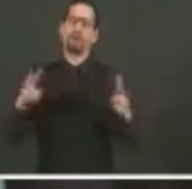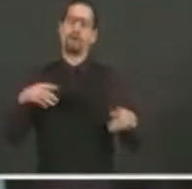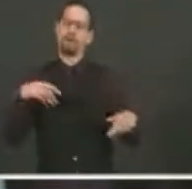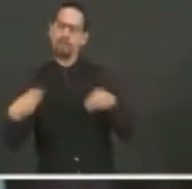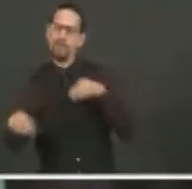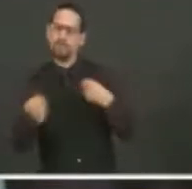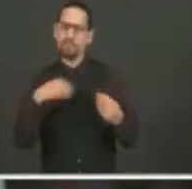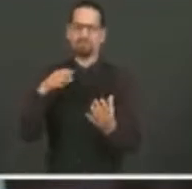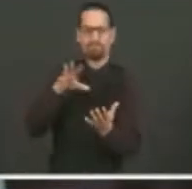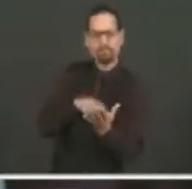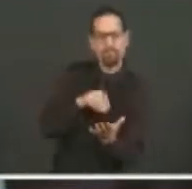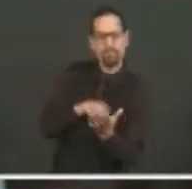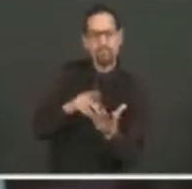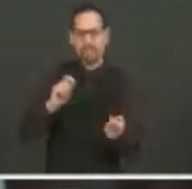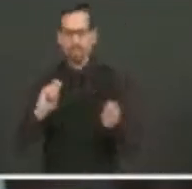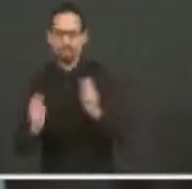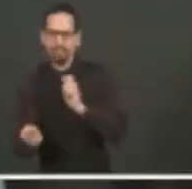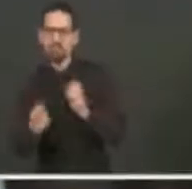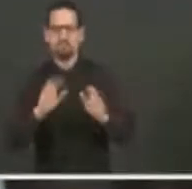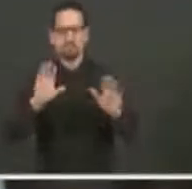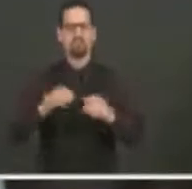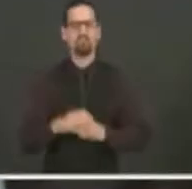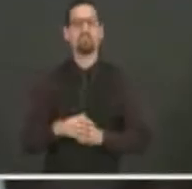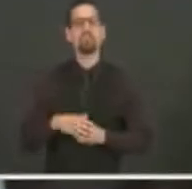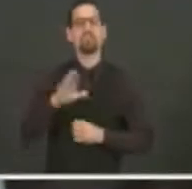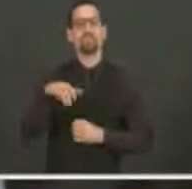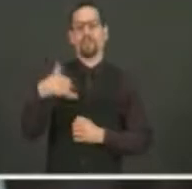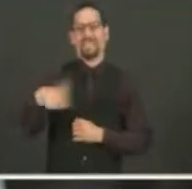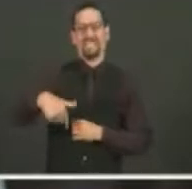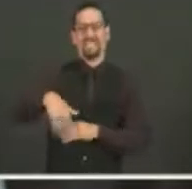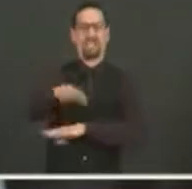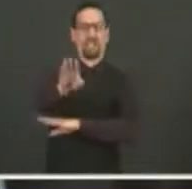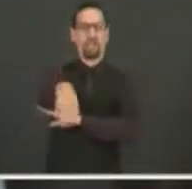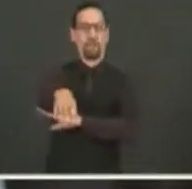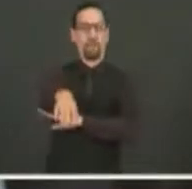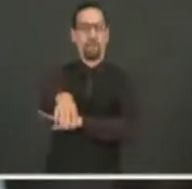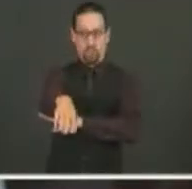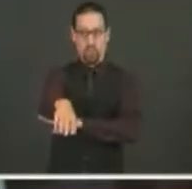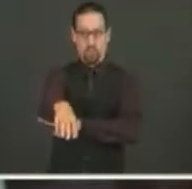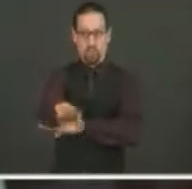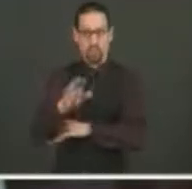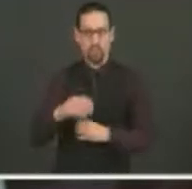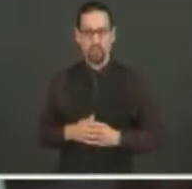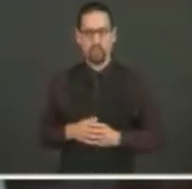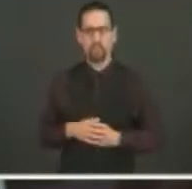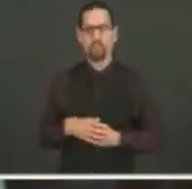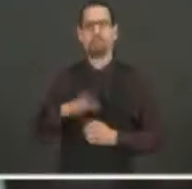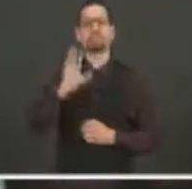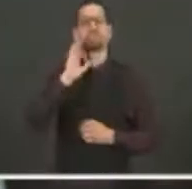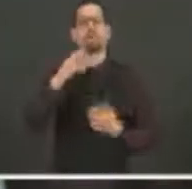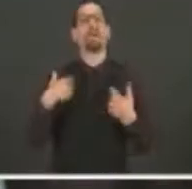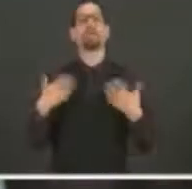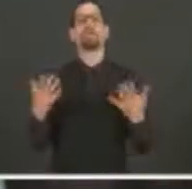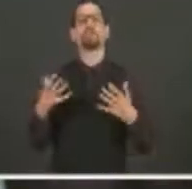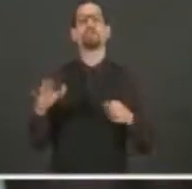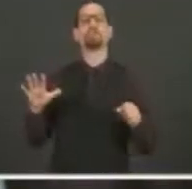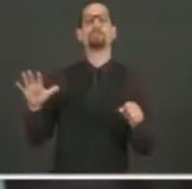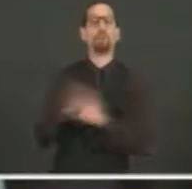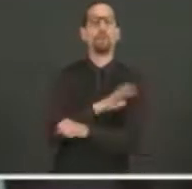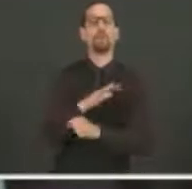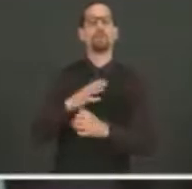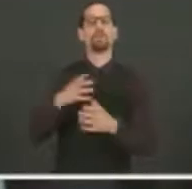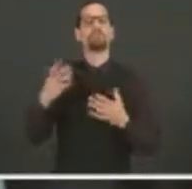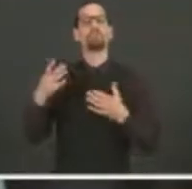And so later this afternoon, by the end of the day today, we're going to have our full school